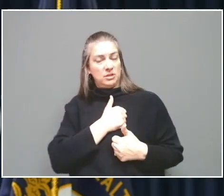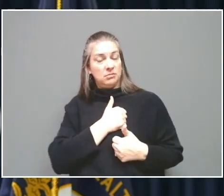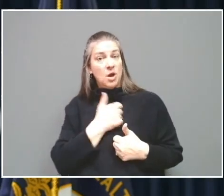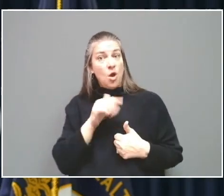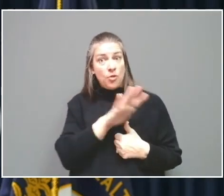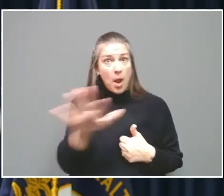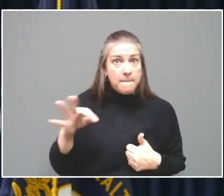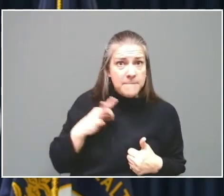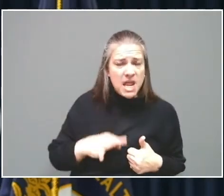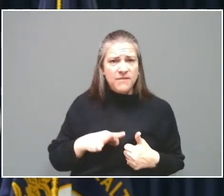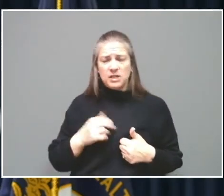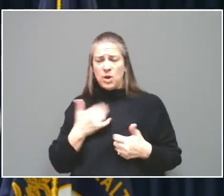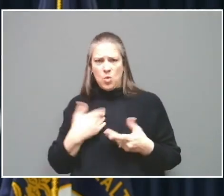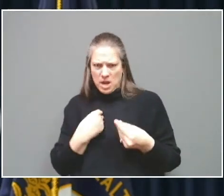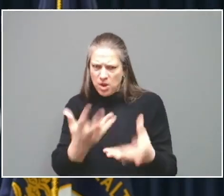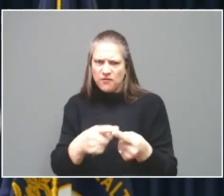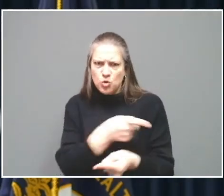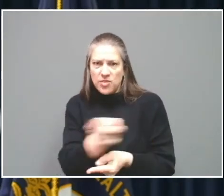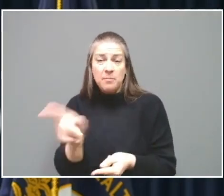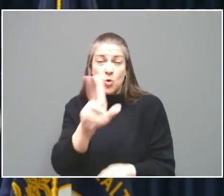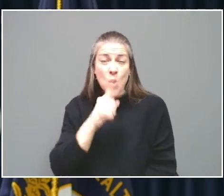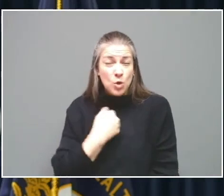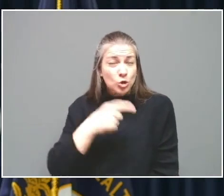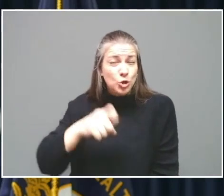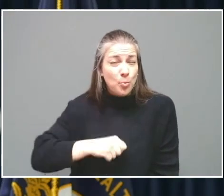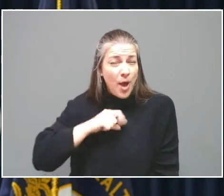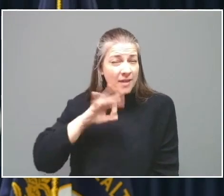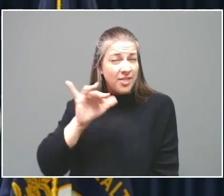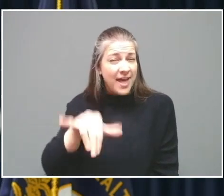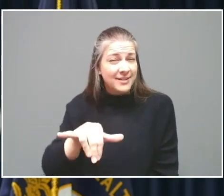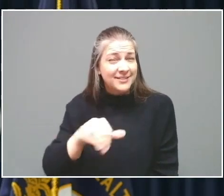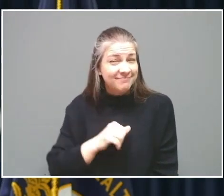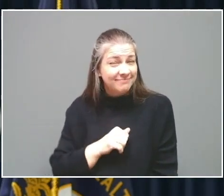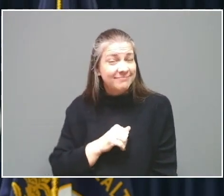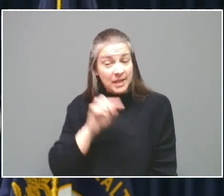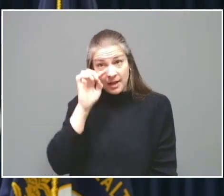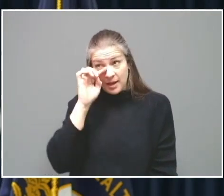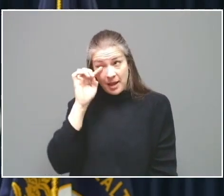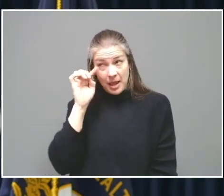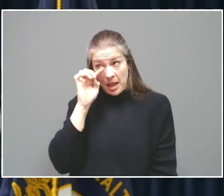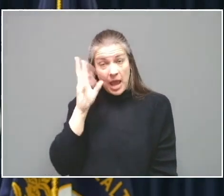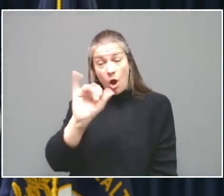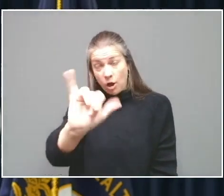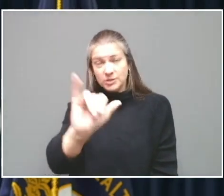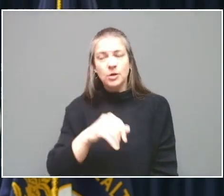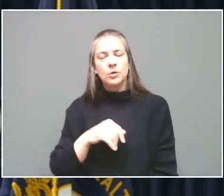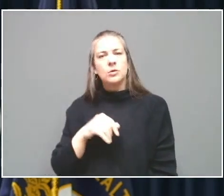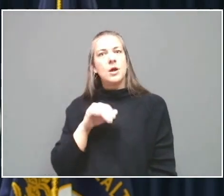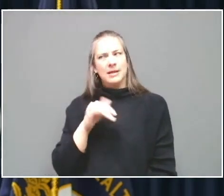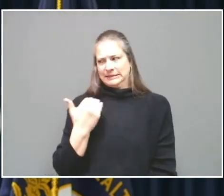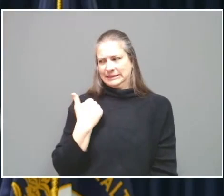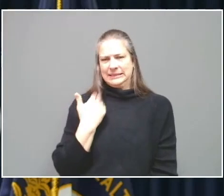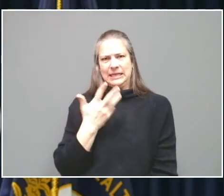that is something for us to be proud of. And this news comes on the heels of our signing of bipartisan legislation, House